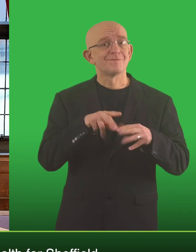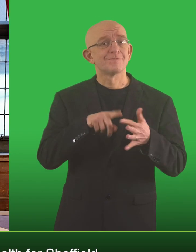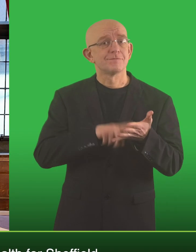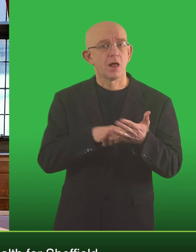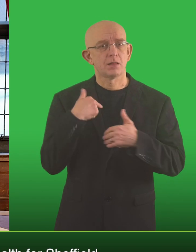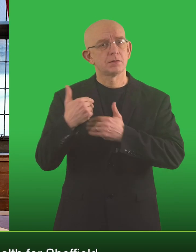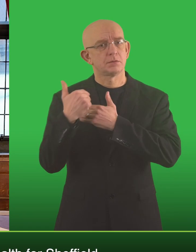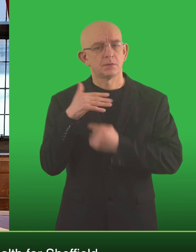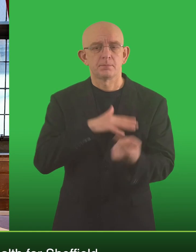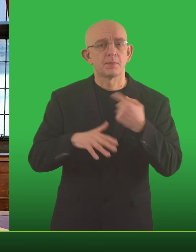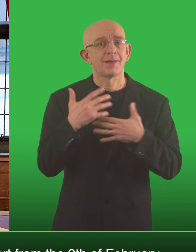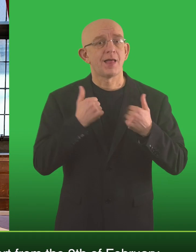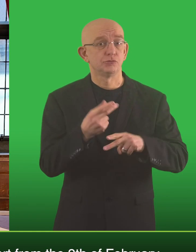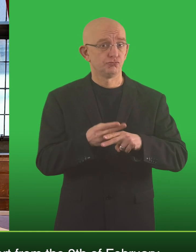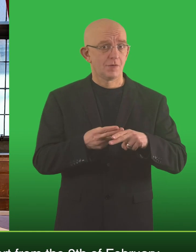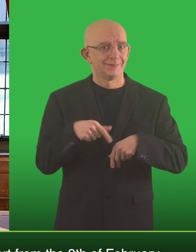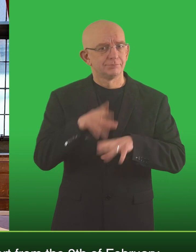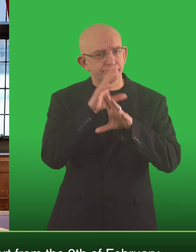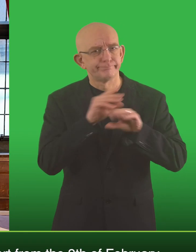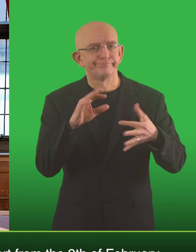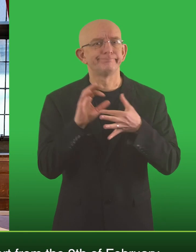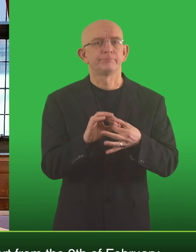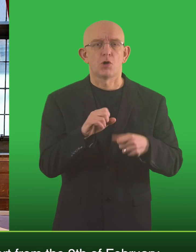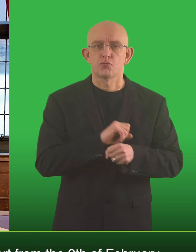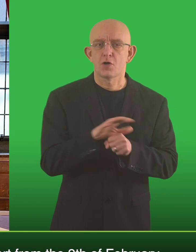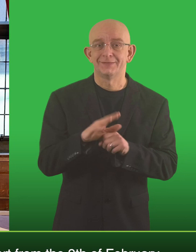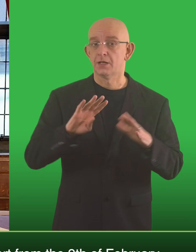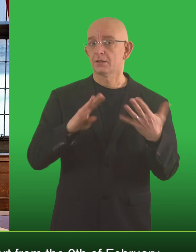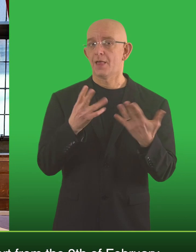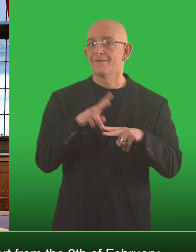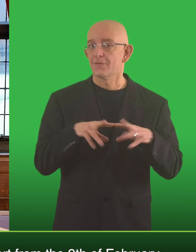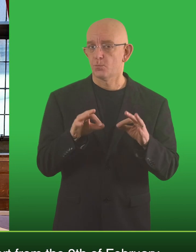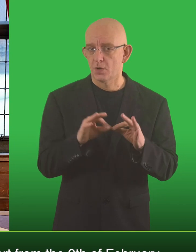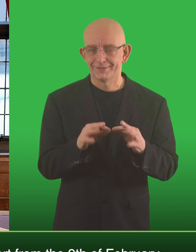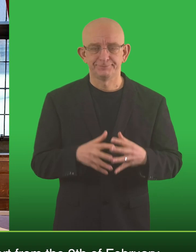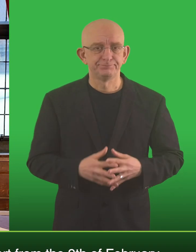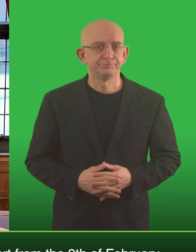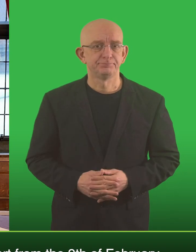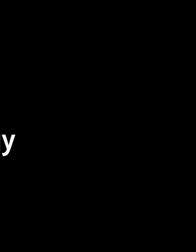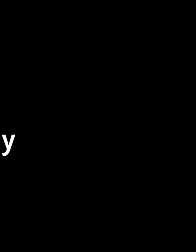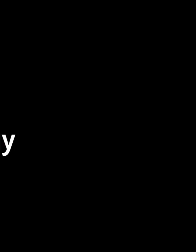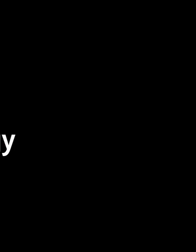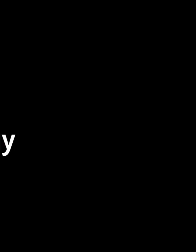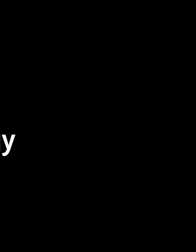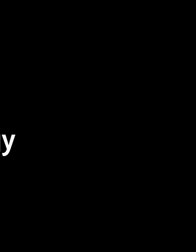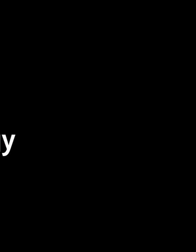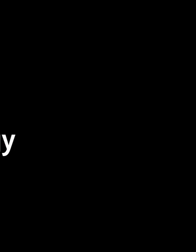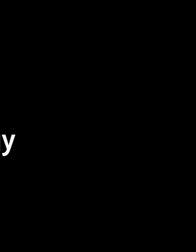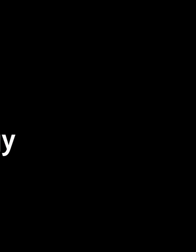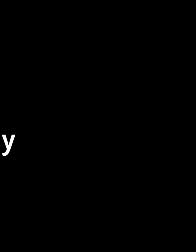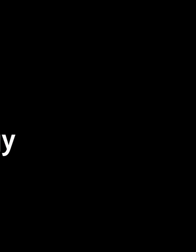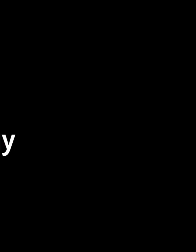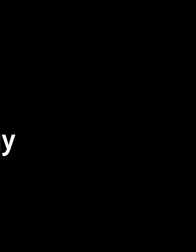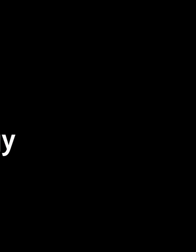I'm Greg Feld, Director of Public Health for Sheffield. This is a COVID situation and epidemiology report from the 9th of February.